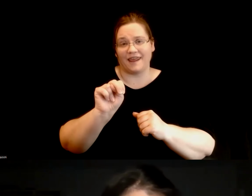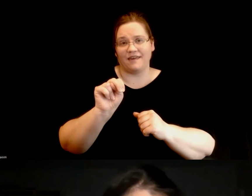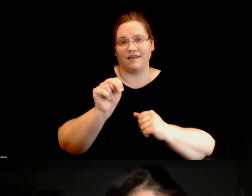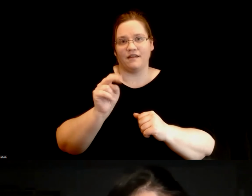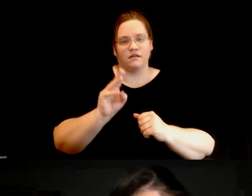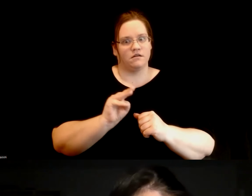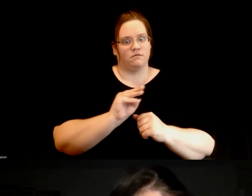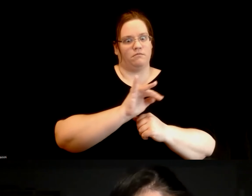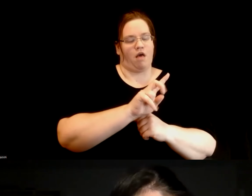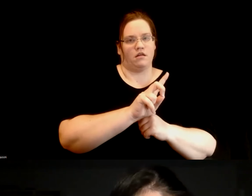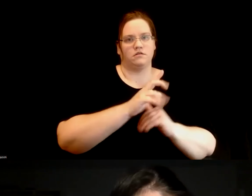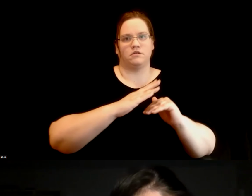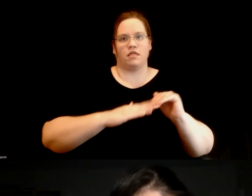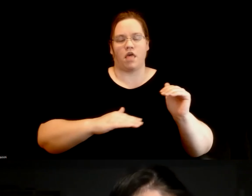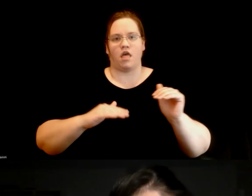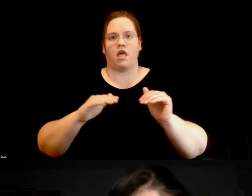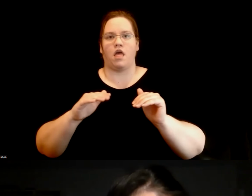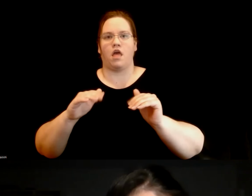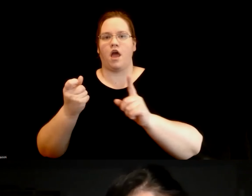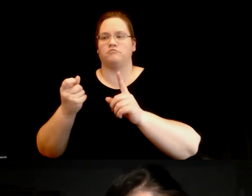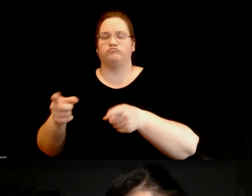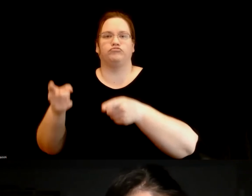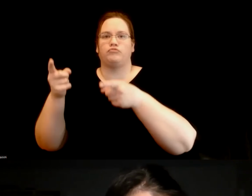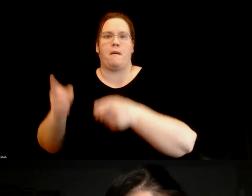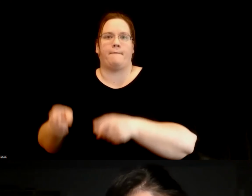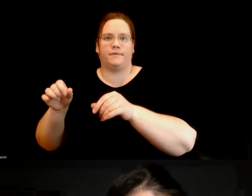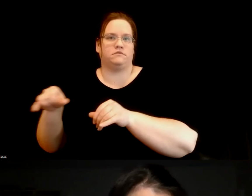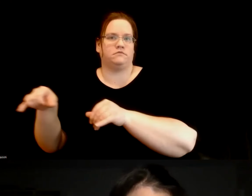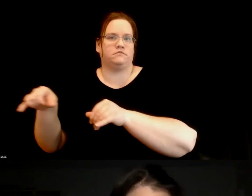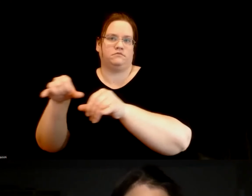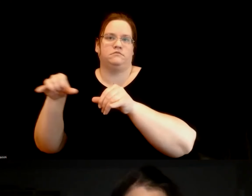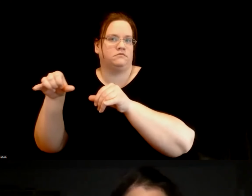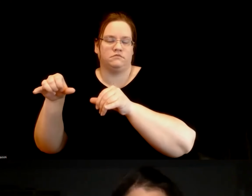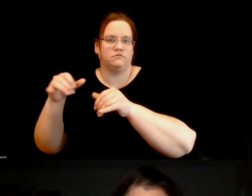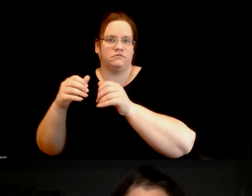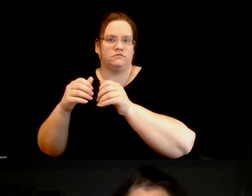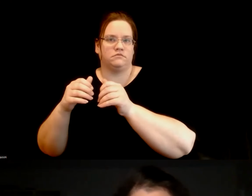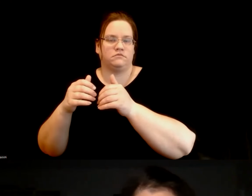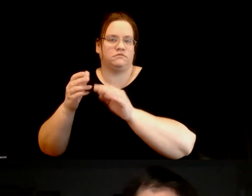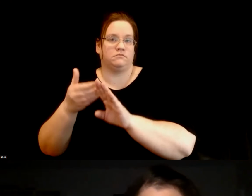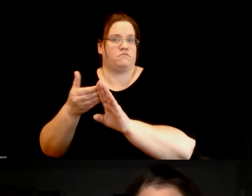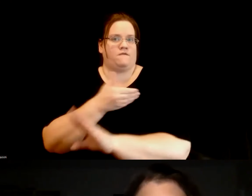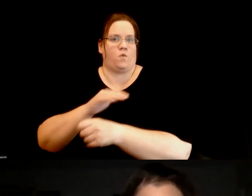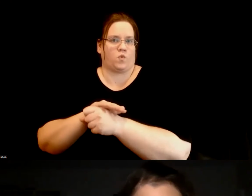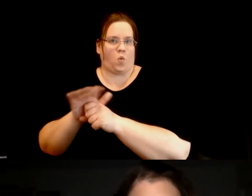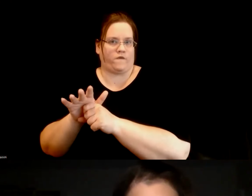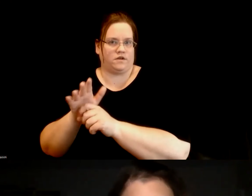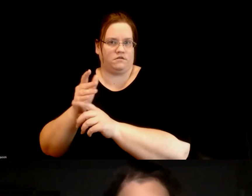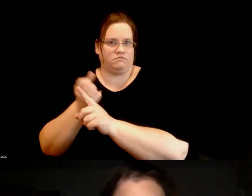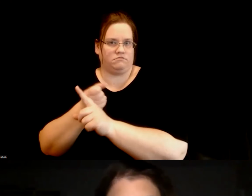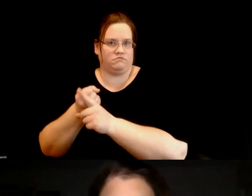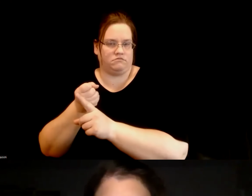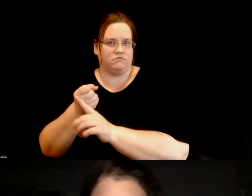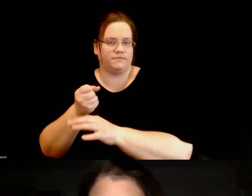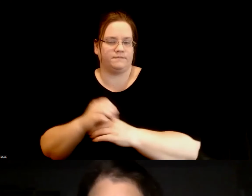than the myocarditis that our colleagues are seeing across the country from the COVID infection. Yeah.